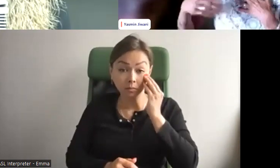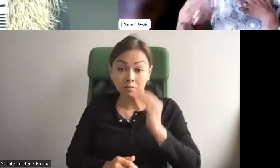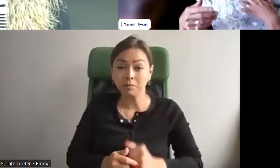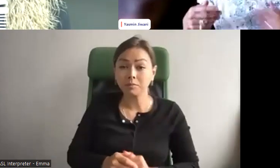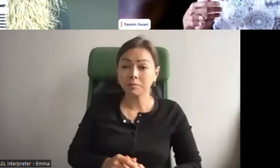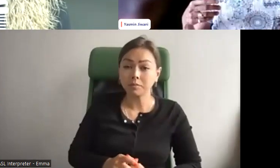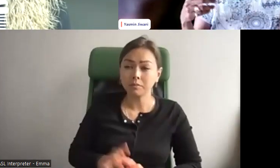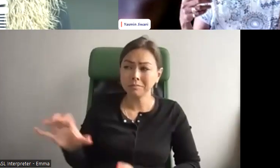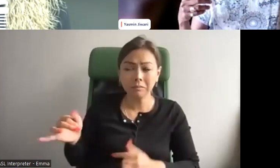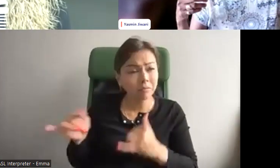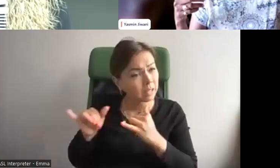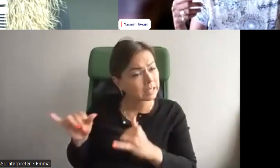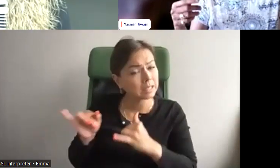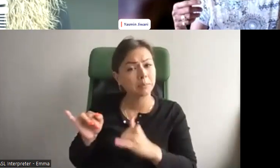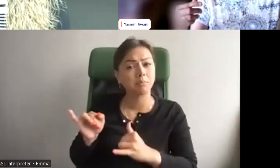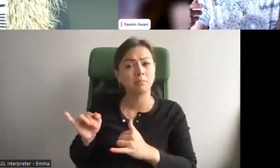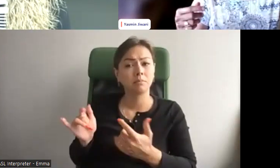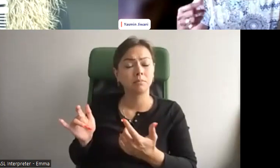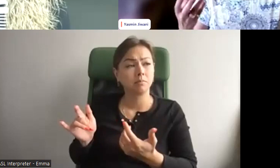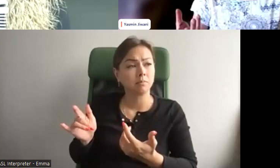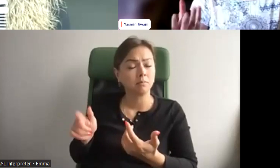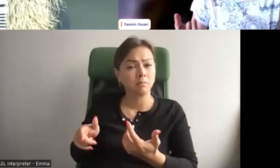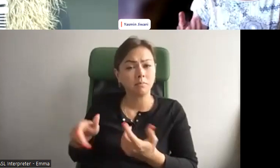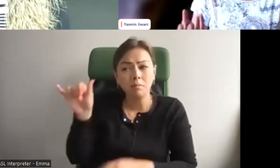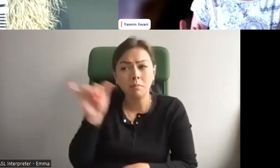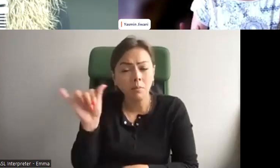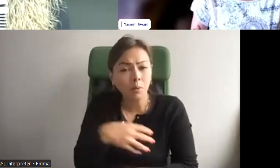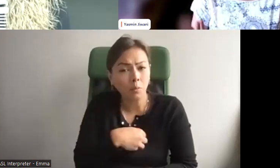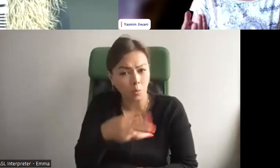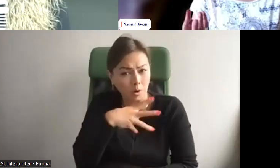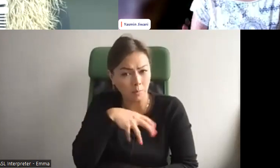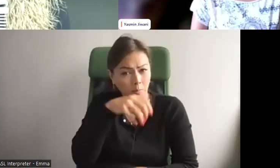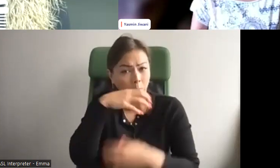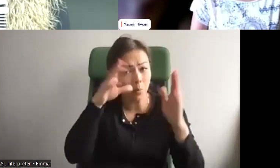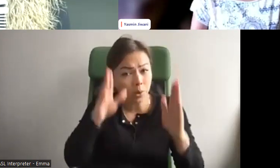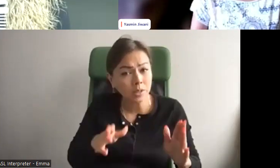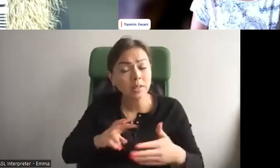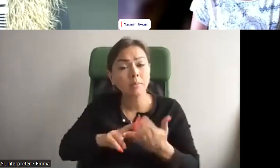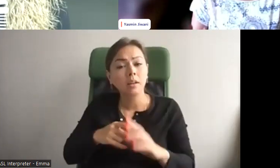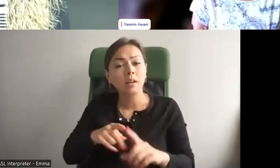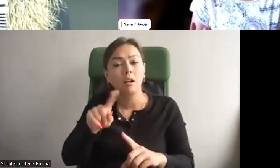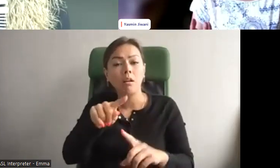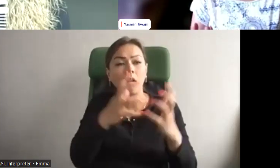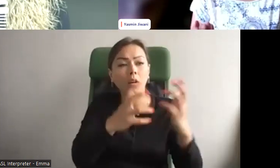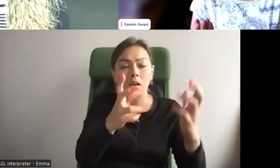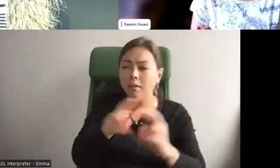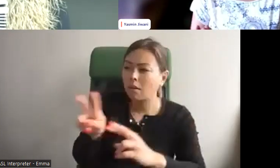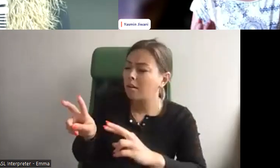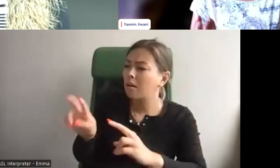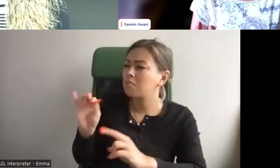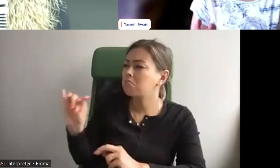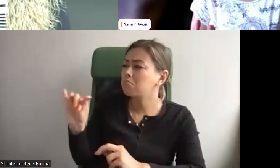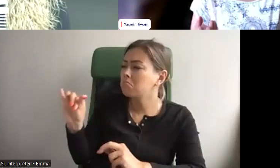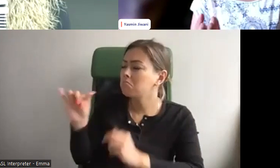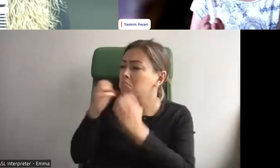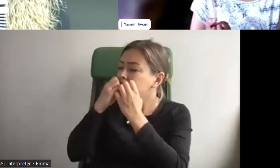Then, in fact, what happens is that they become worthy, they become salvageable. So it's the idea